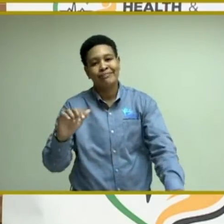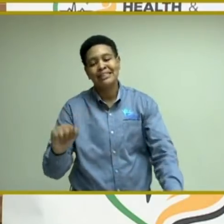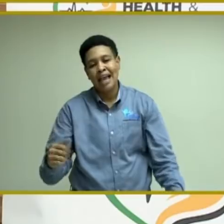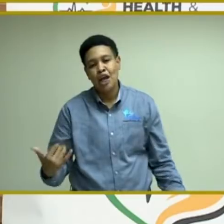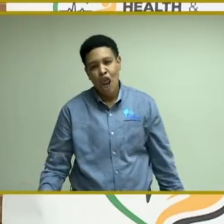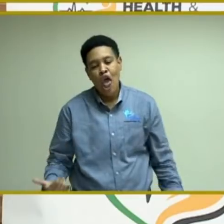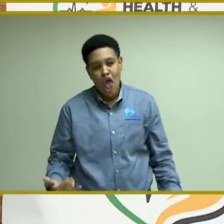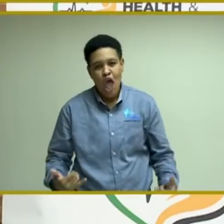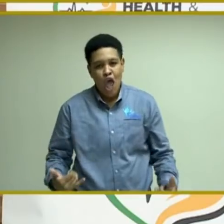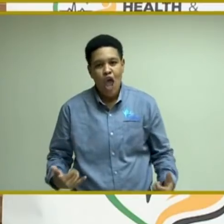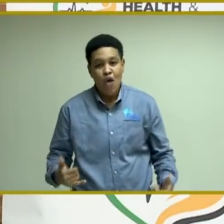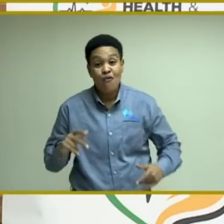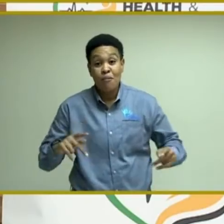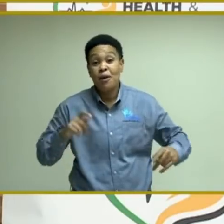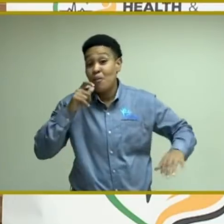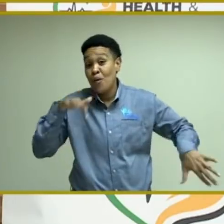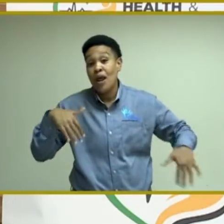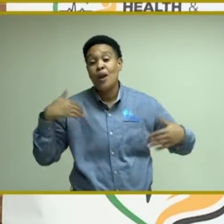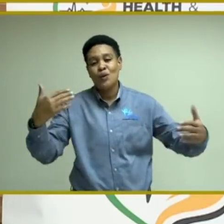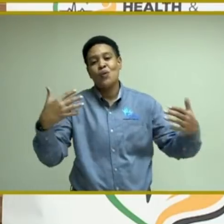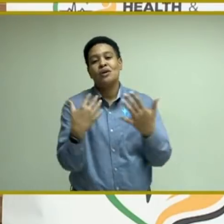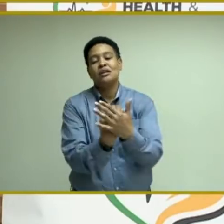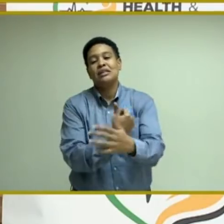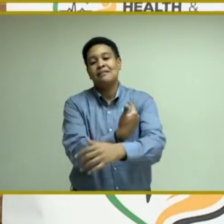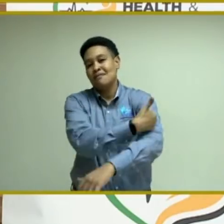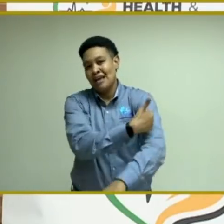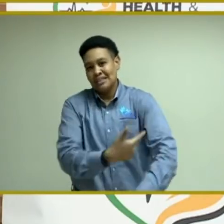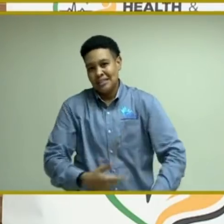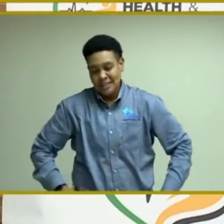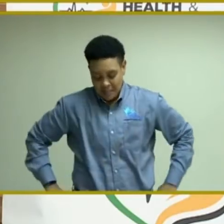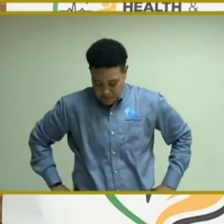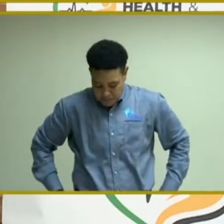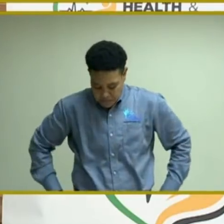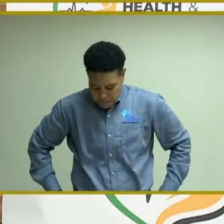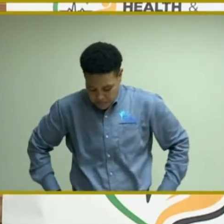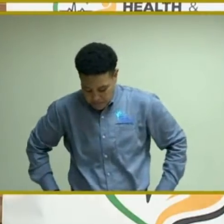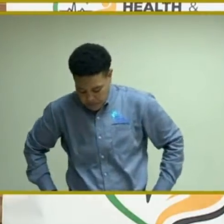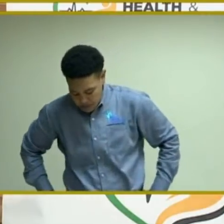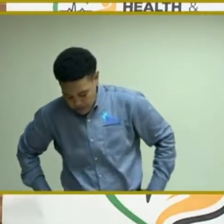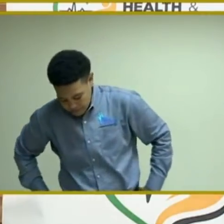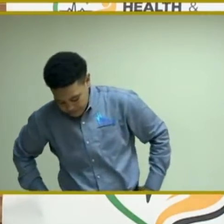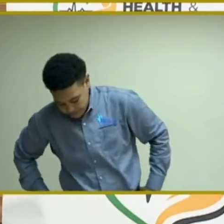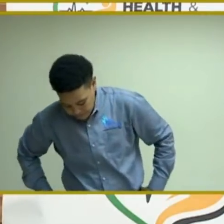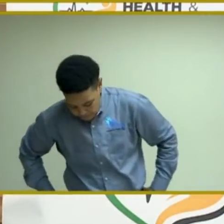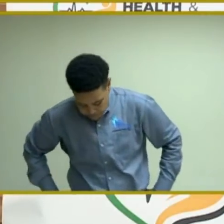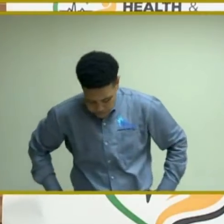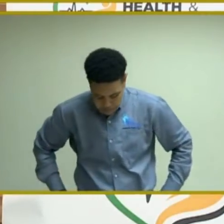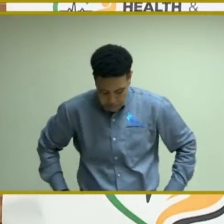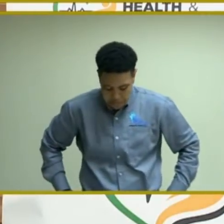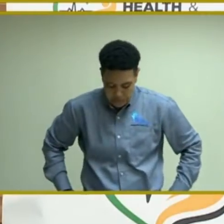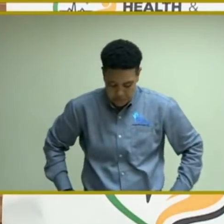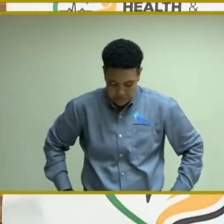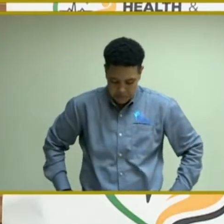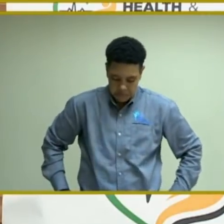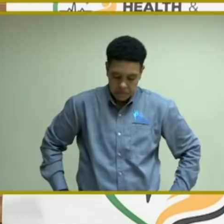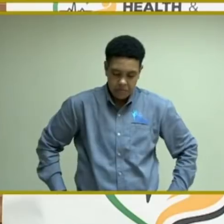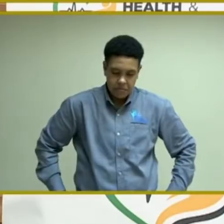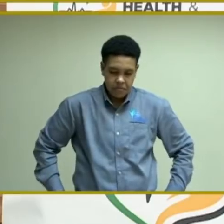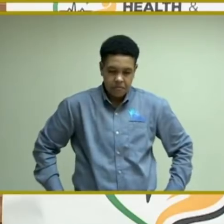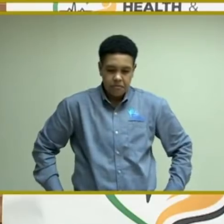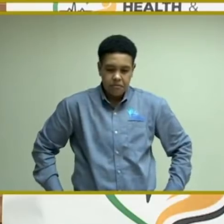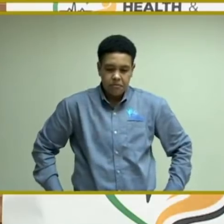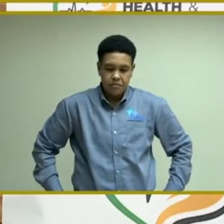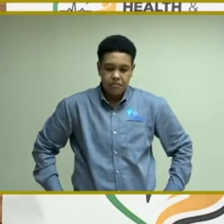up the vaccines. Now, I want to raise, in continuation on this issue